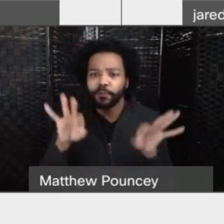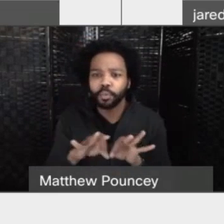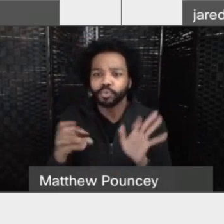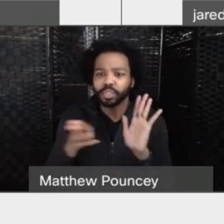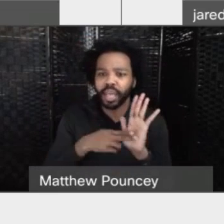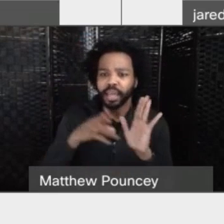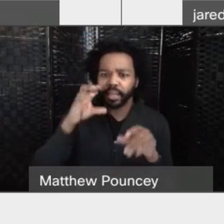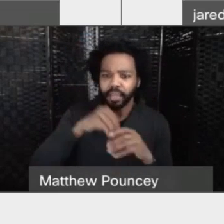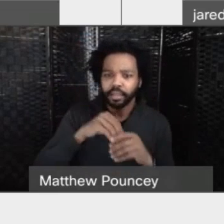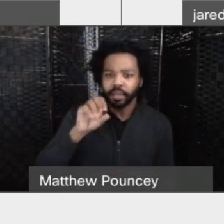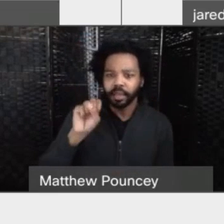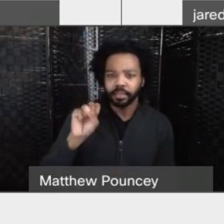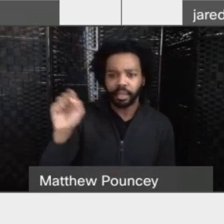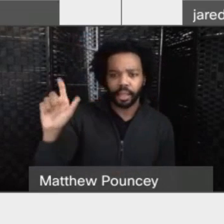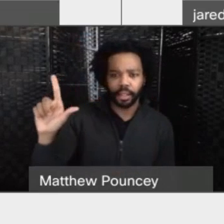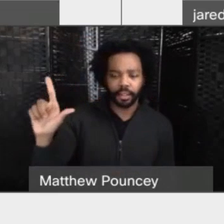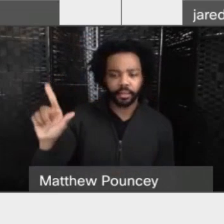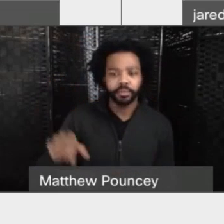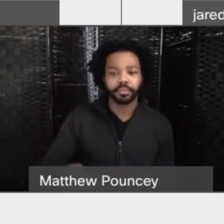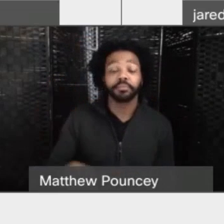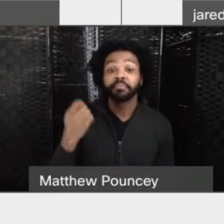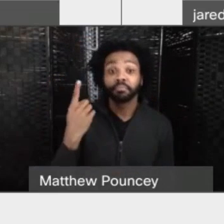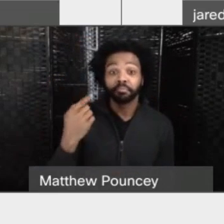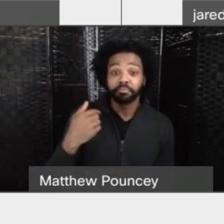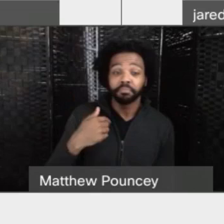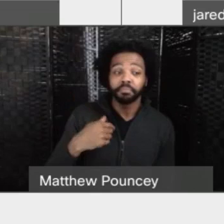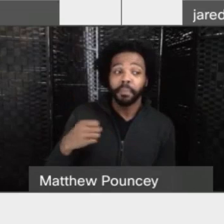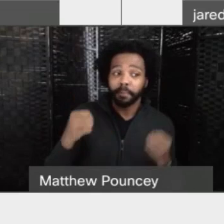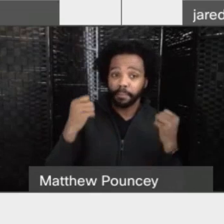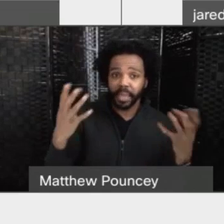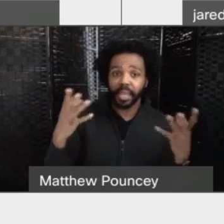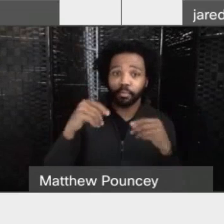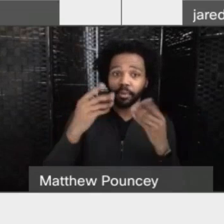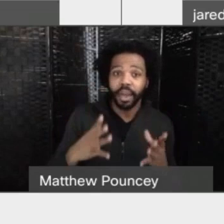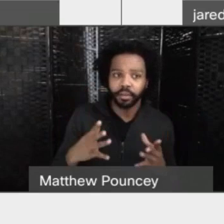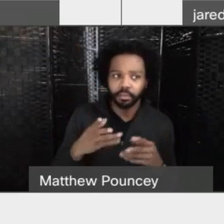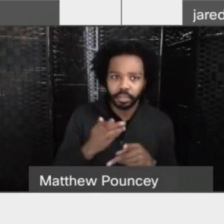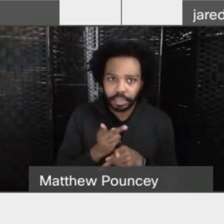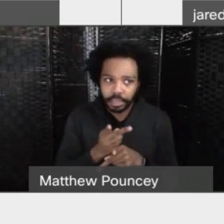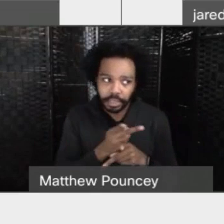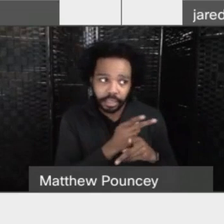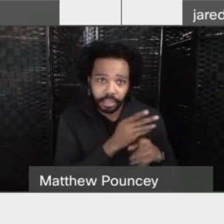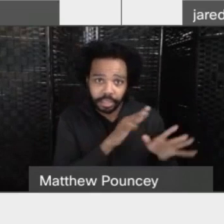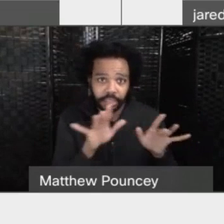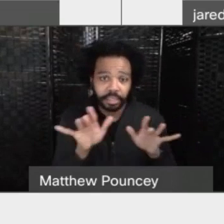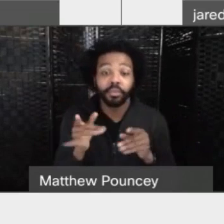of providers, in an abundance of caution, have,